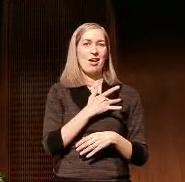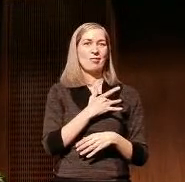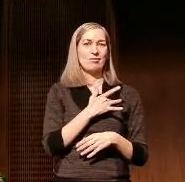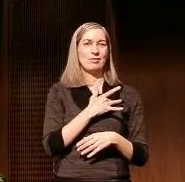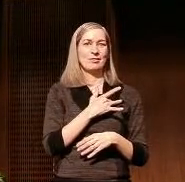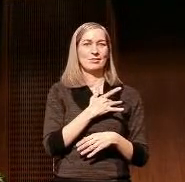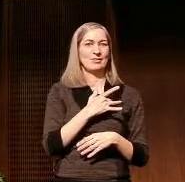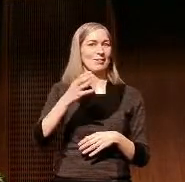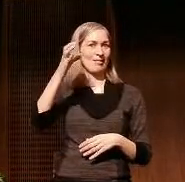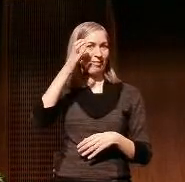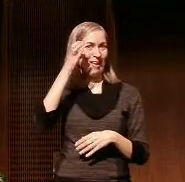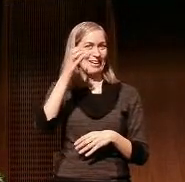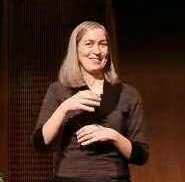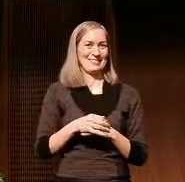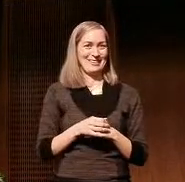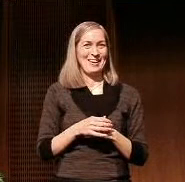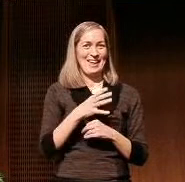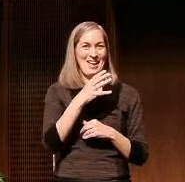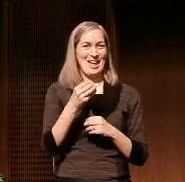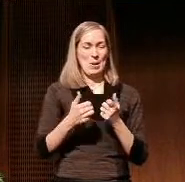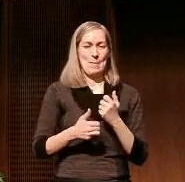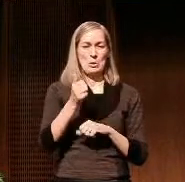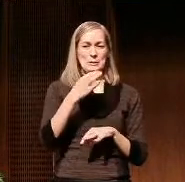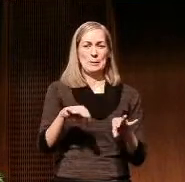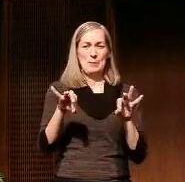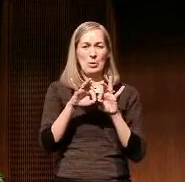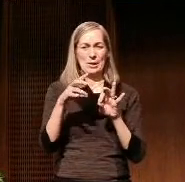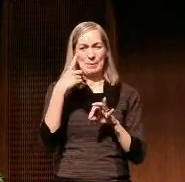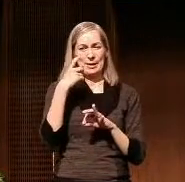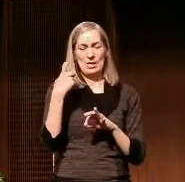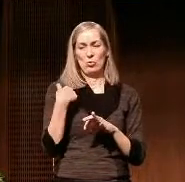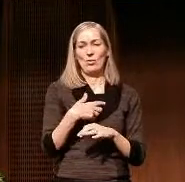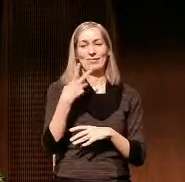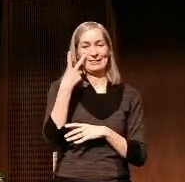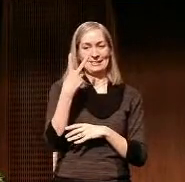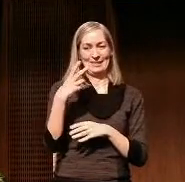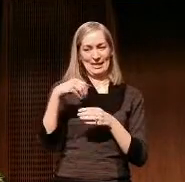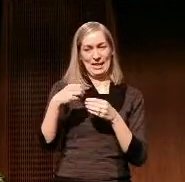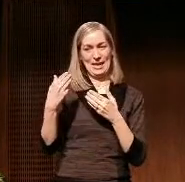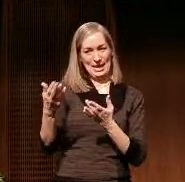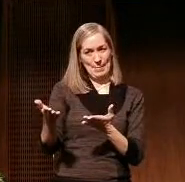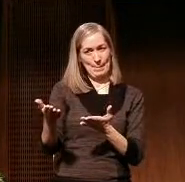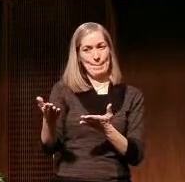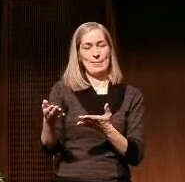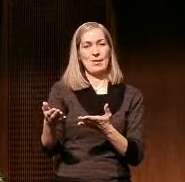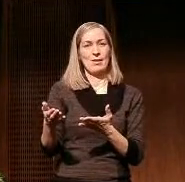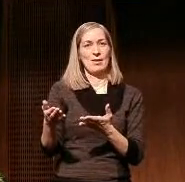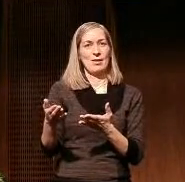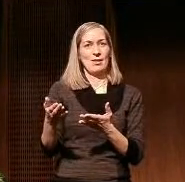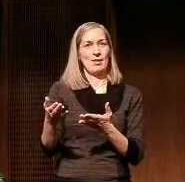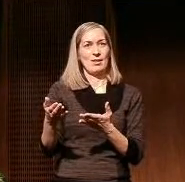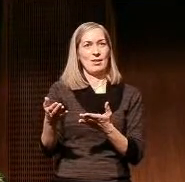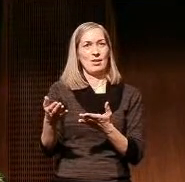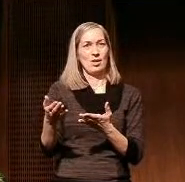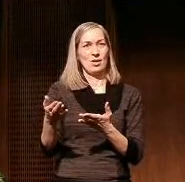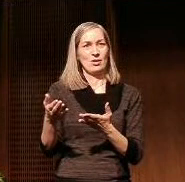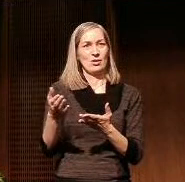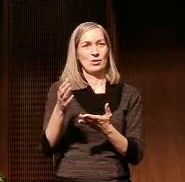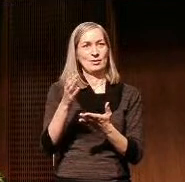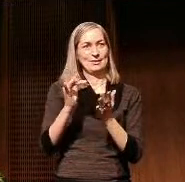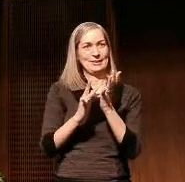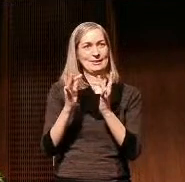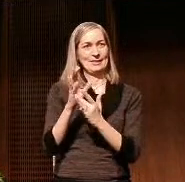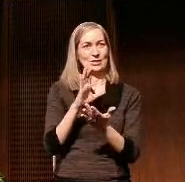R. Payden, and most importantly, because we have seen in him the embodiment